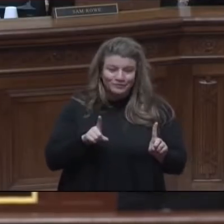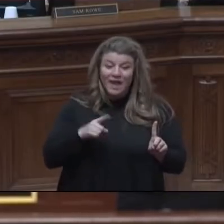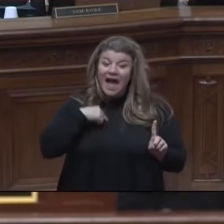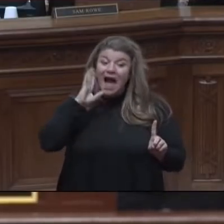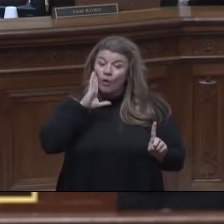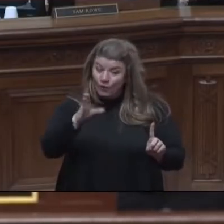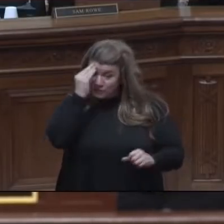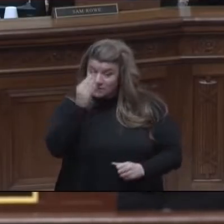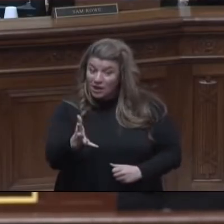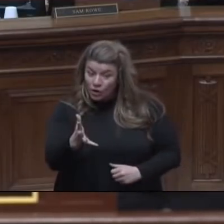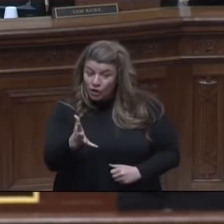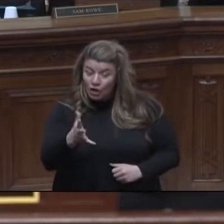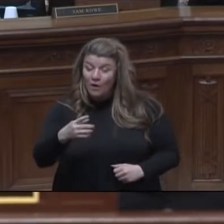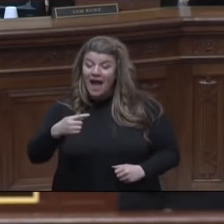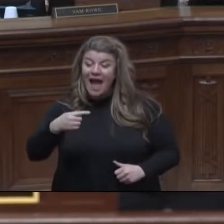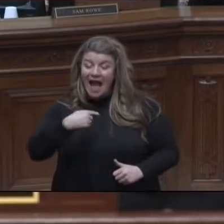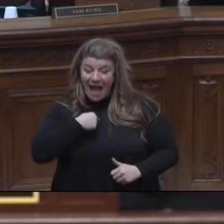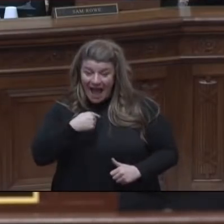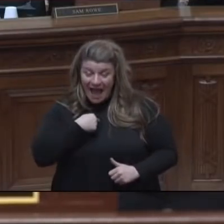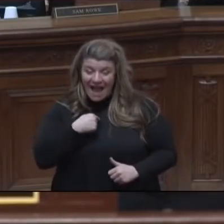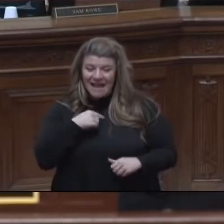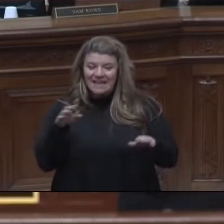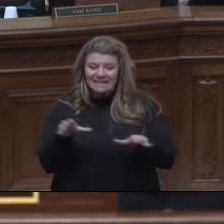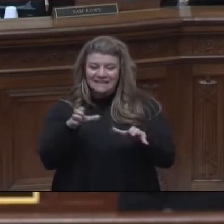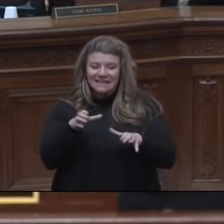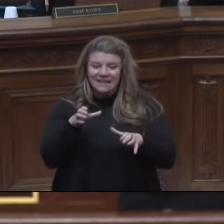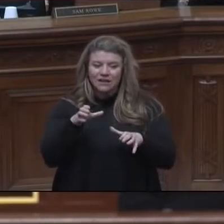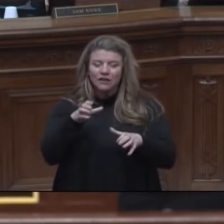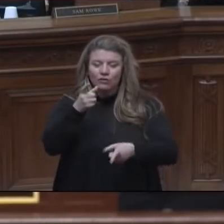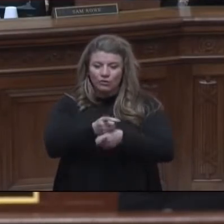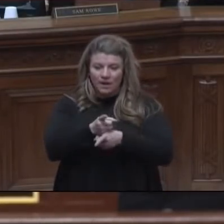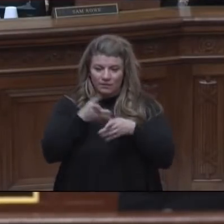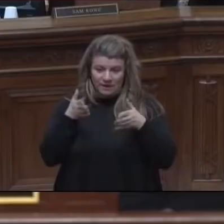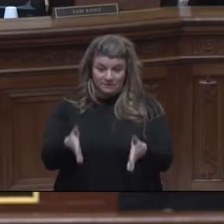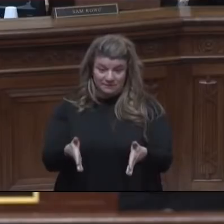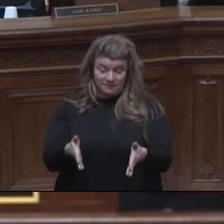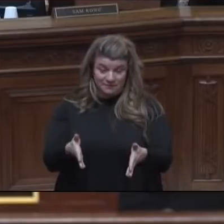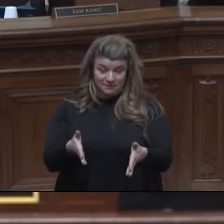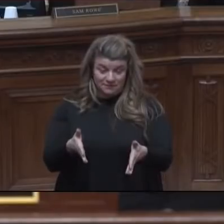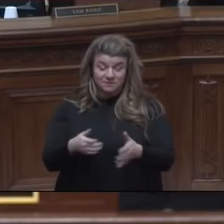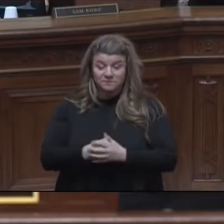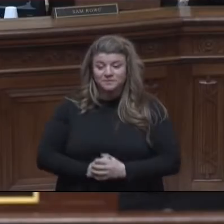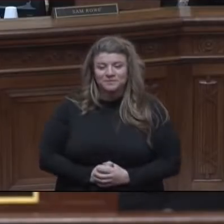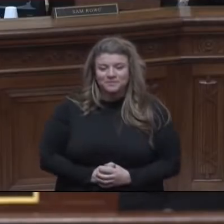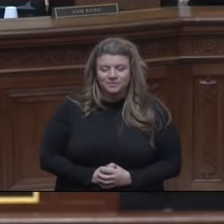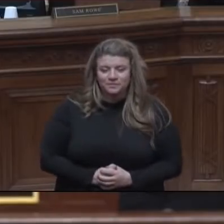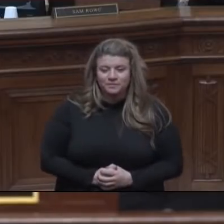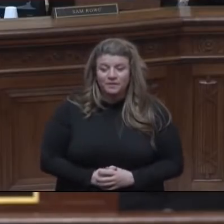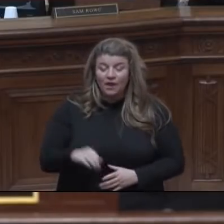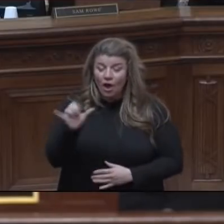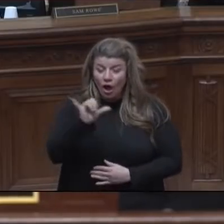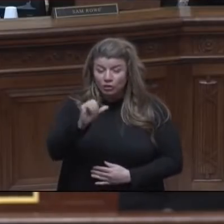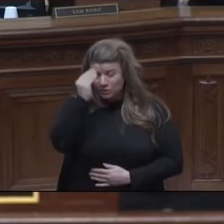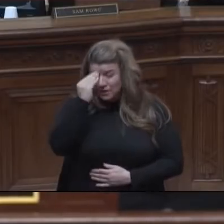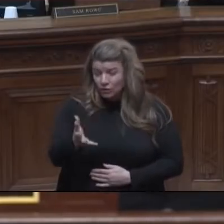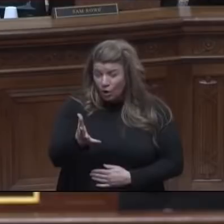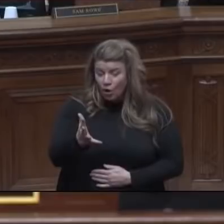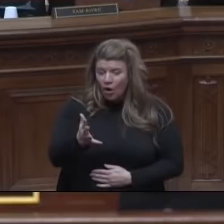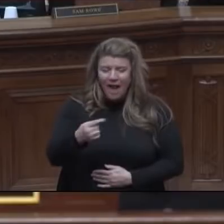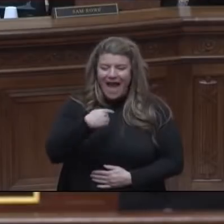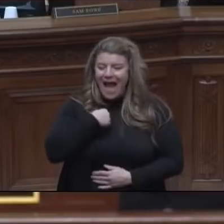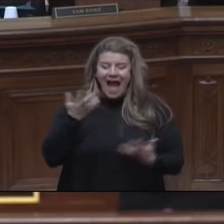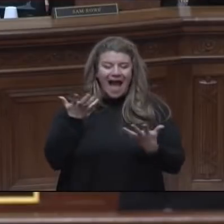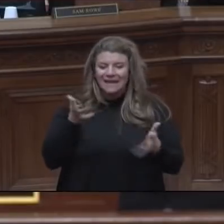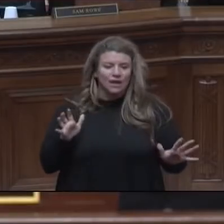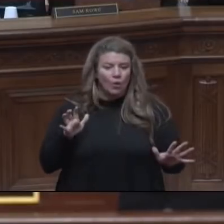this. I did it for the right reason. I also would tell you something else. I didn't